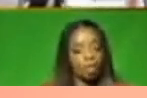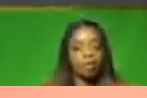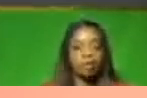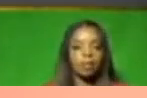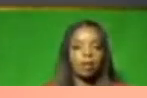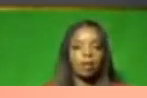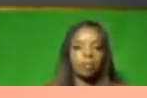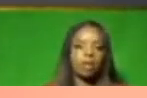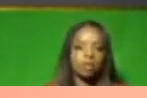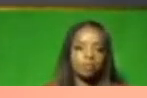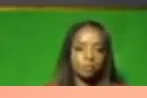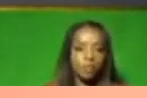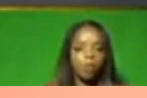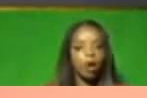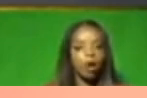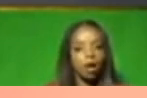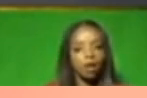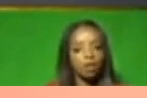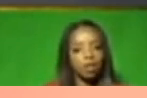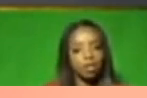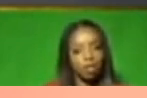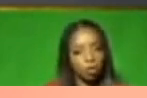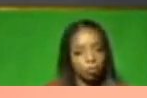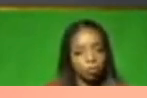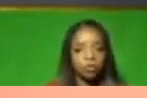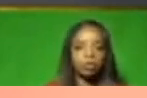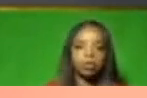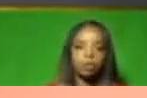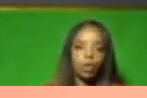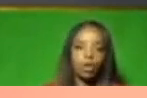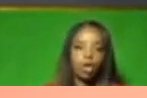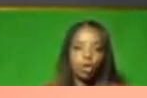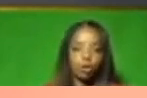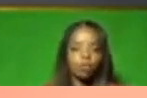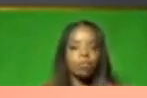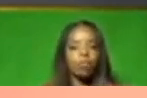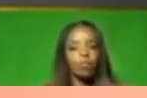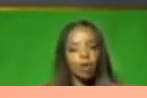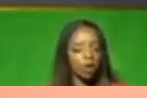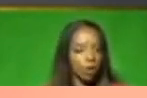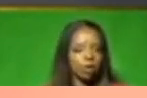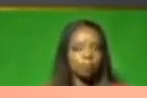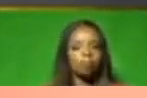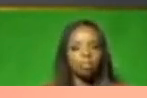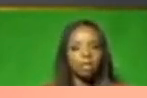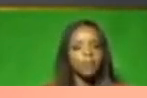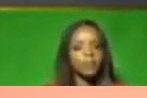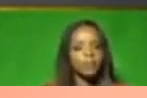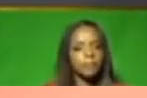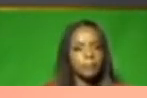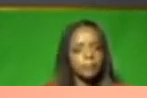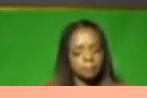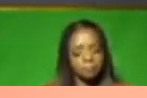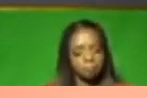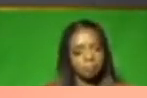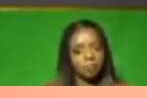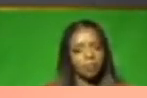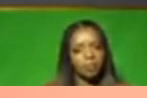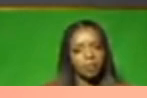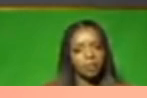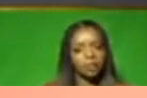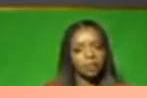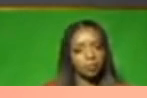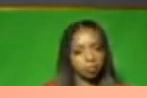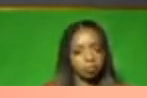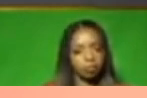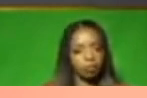groups for the contribution that they have made and continue to make towards South